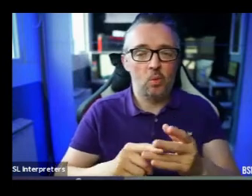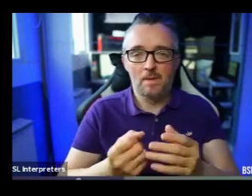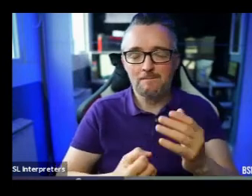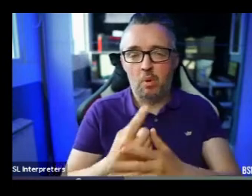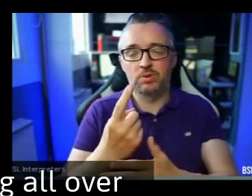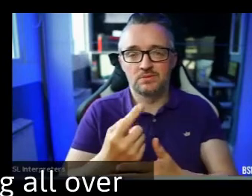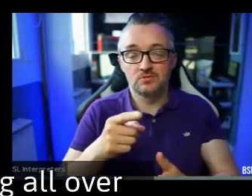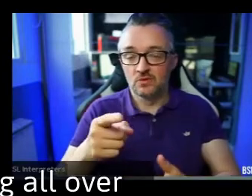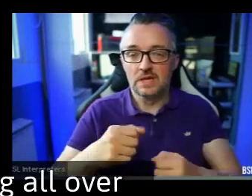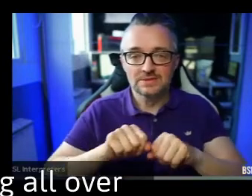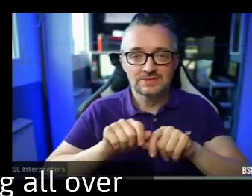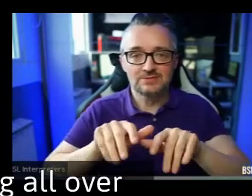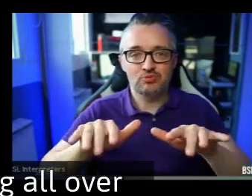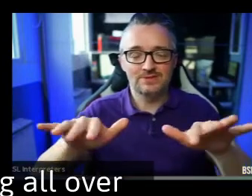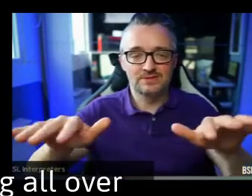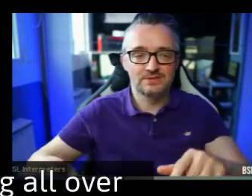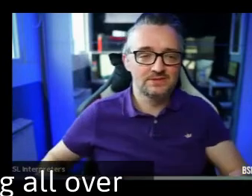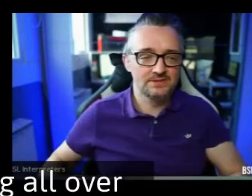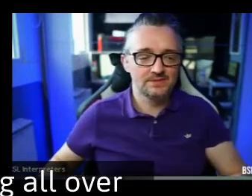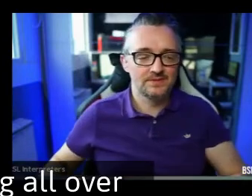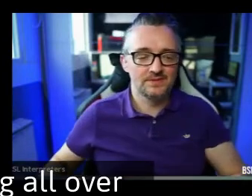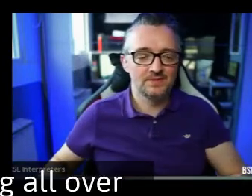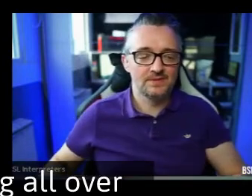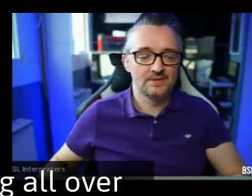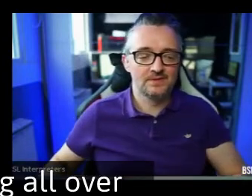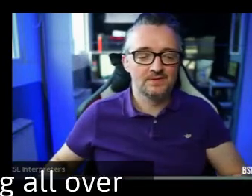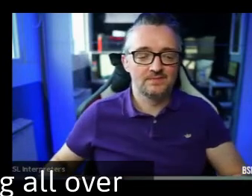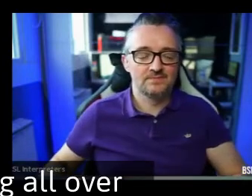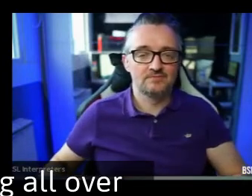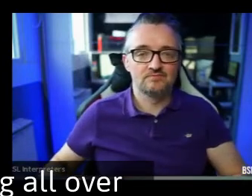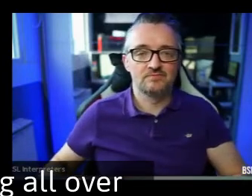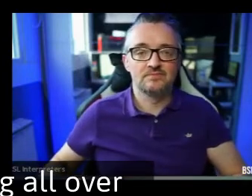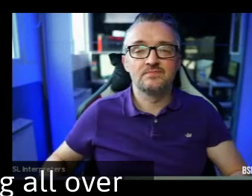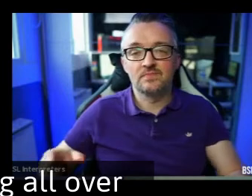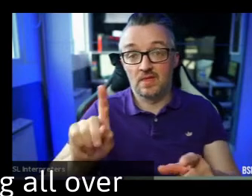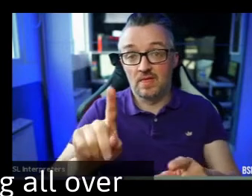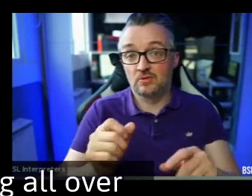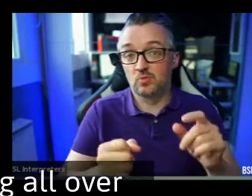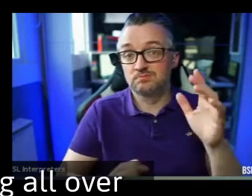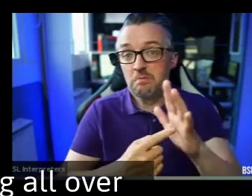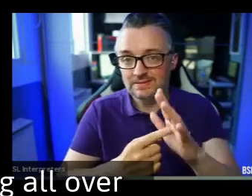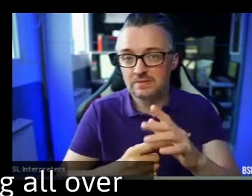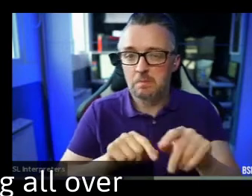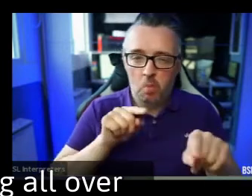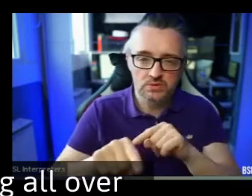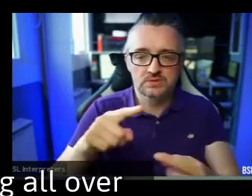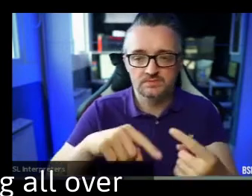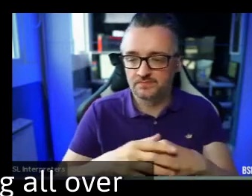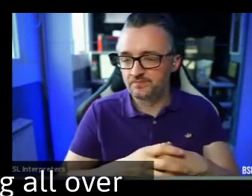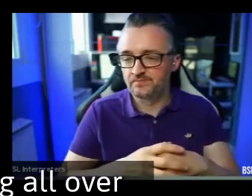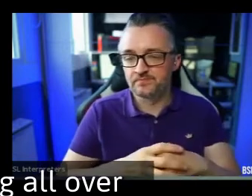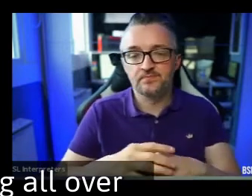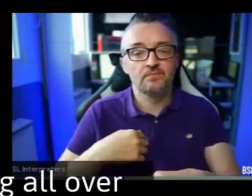mango moment. So now mango moments are spreading all over Belgium because that is what mattered most to